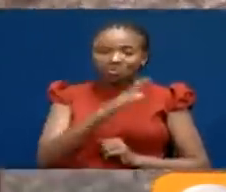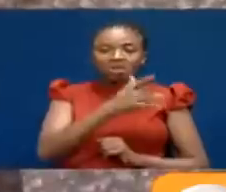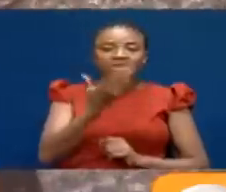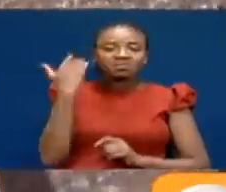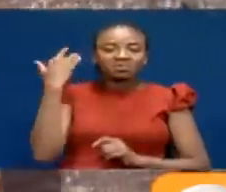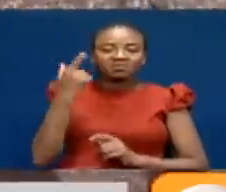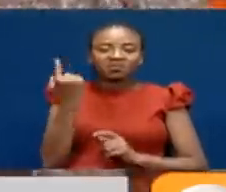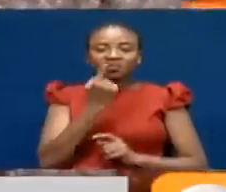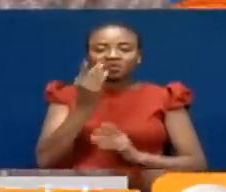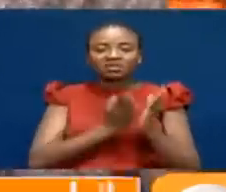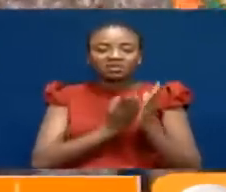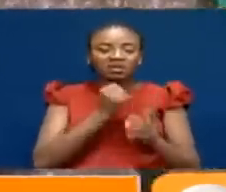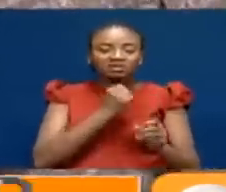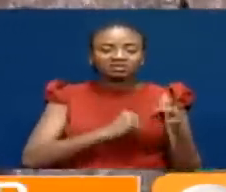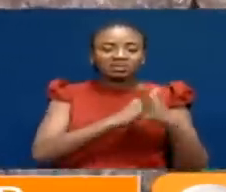mkono wa nyayo.